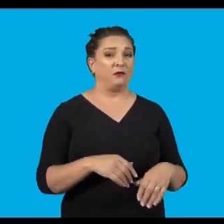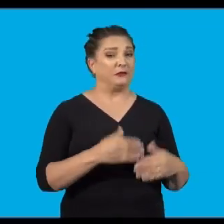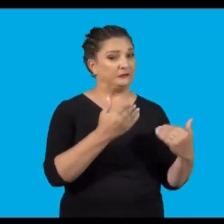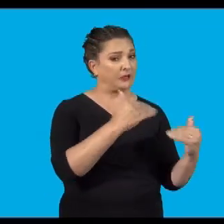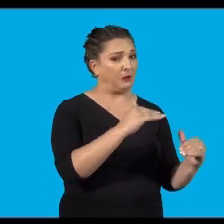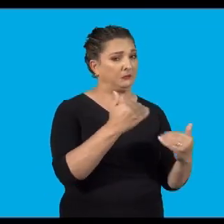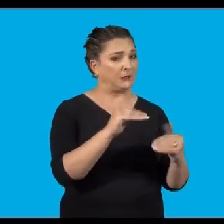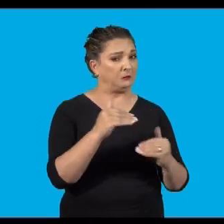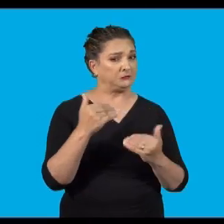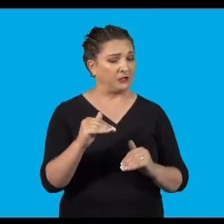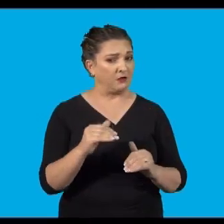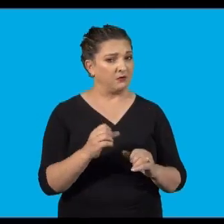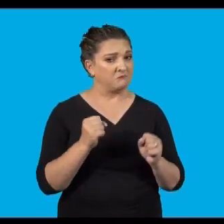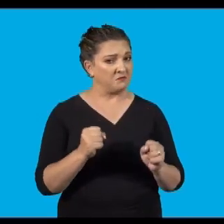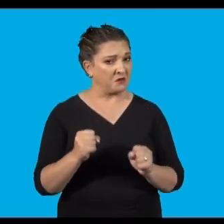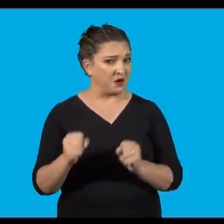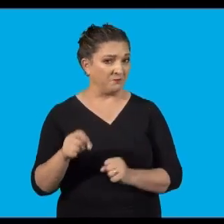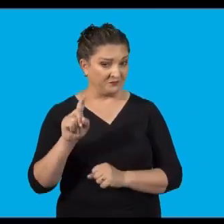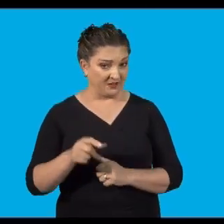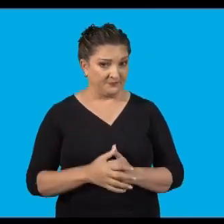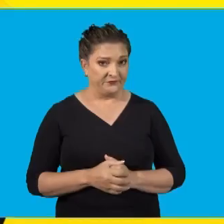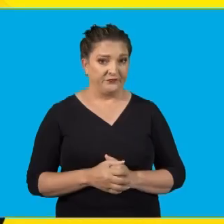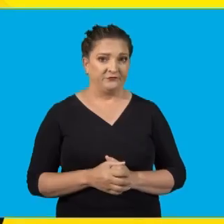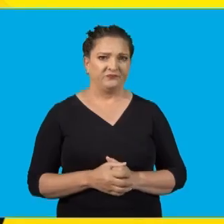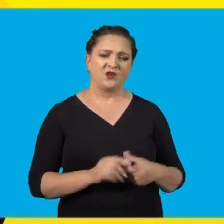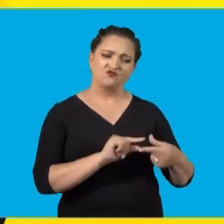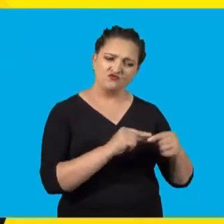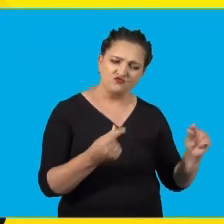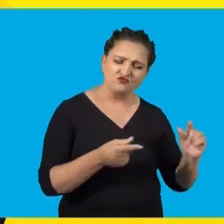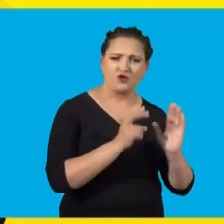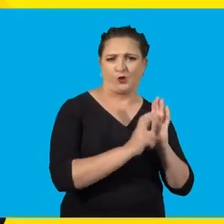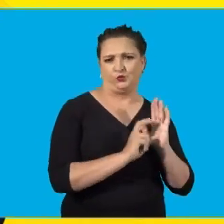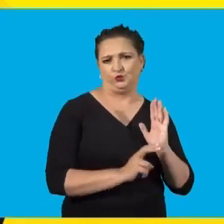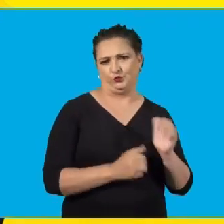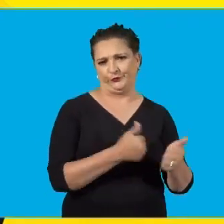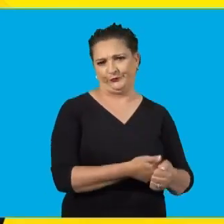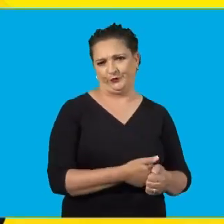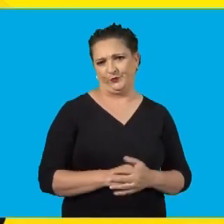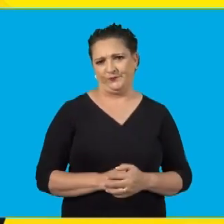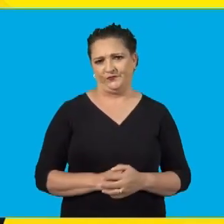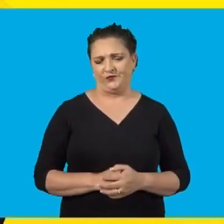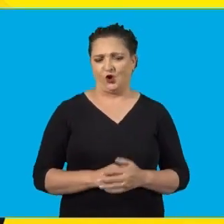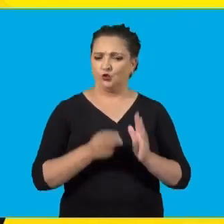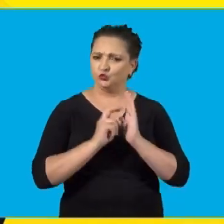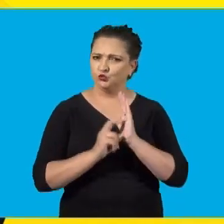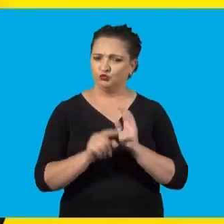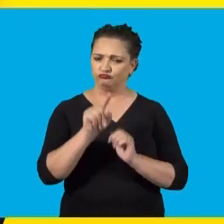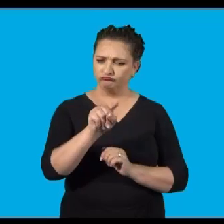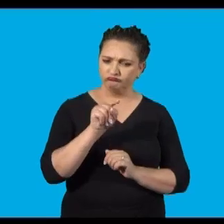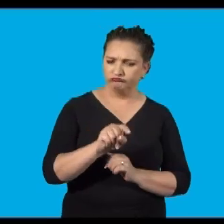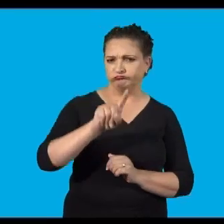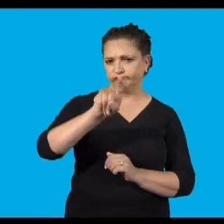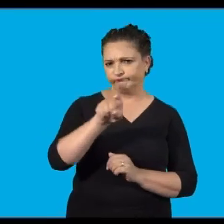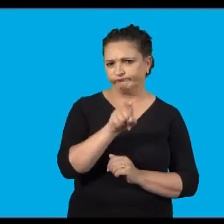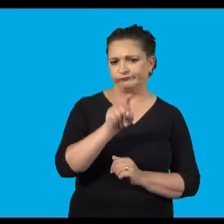stick within the limited time for that question paper. Apply your grammar rules, apply your rules for punctuation, and